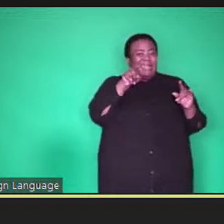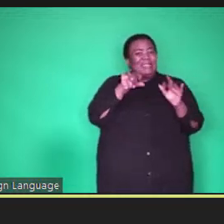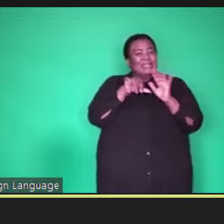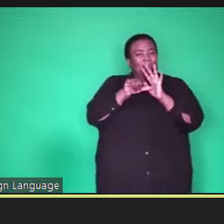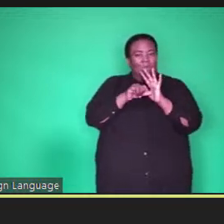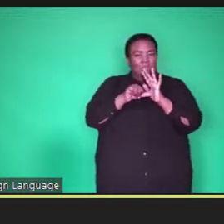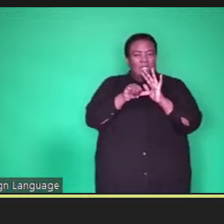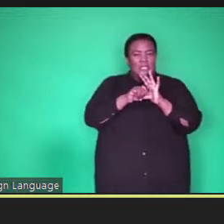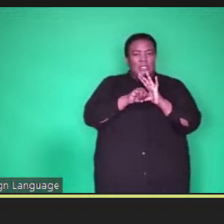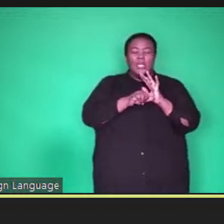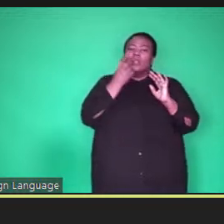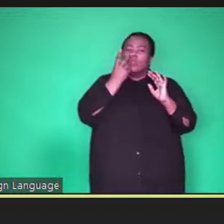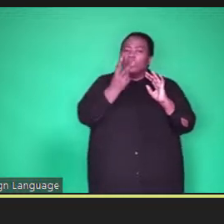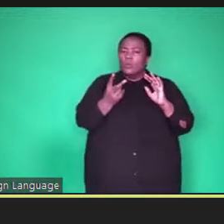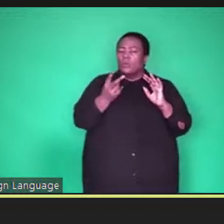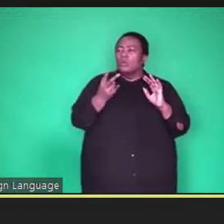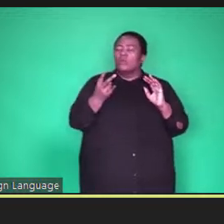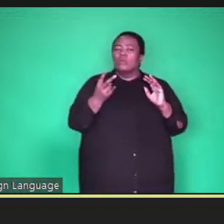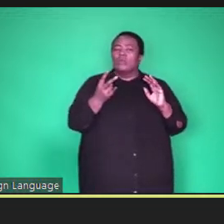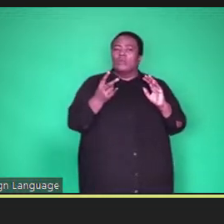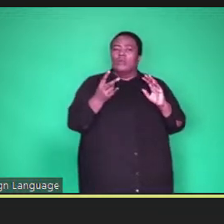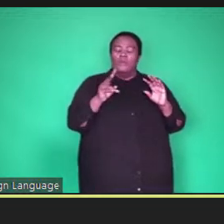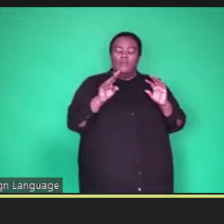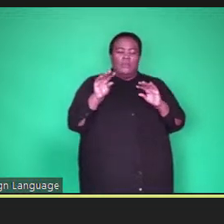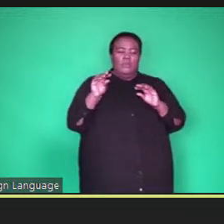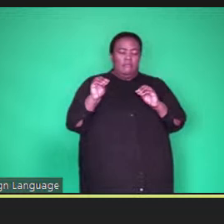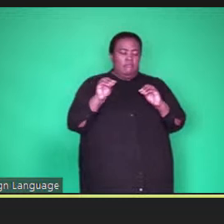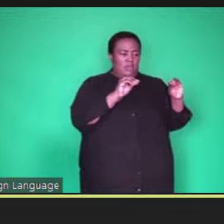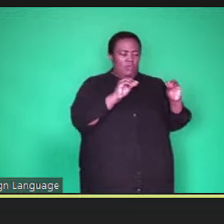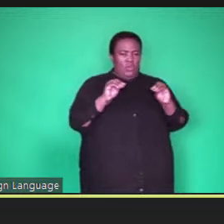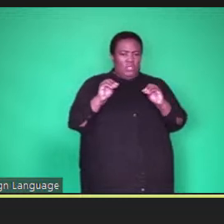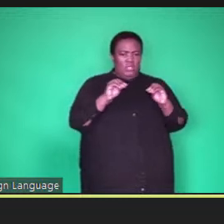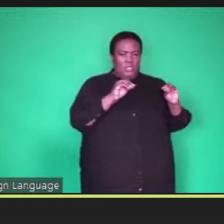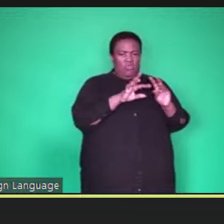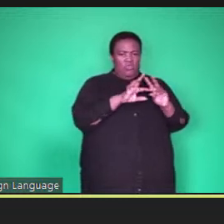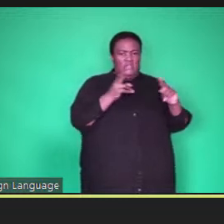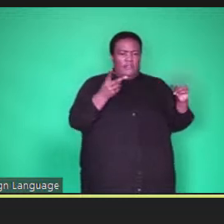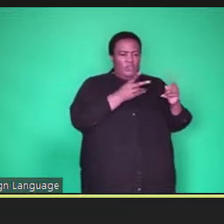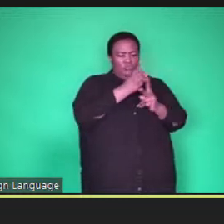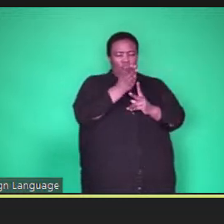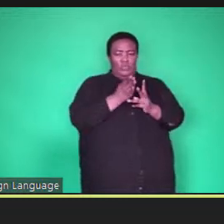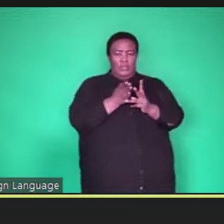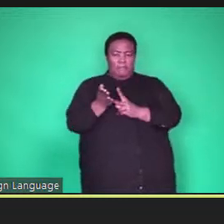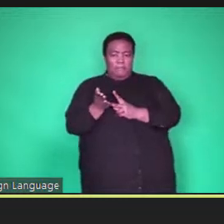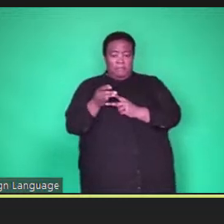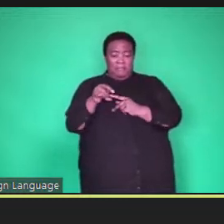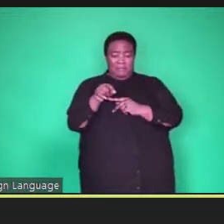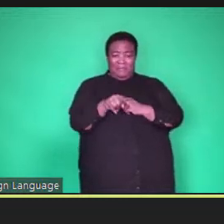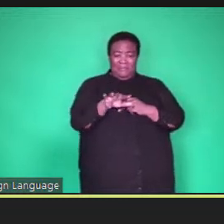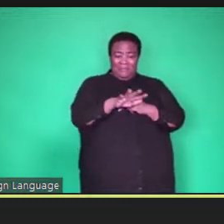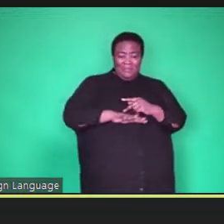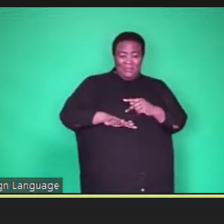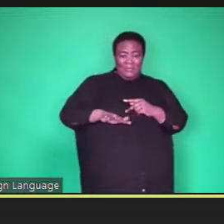look at the net migration from these different streams. So is the core metro gaining